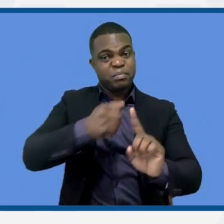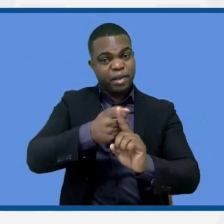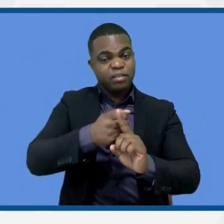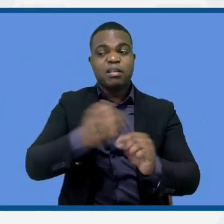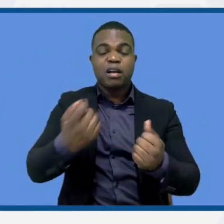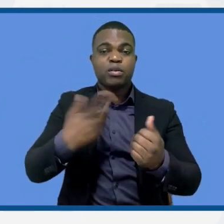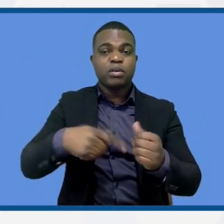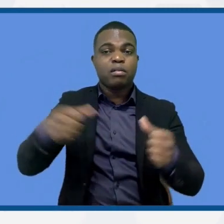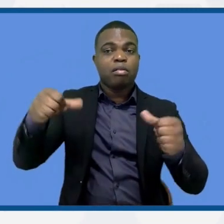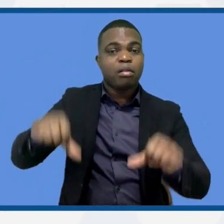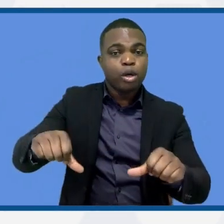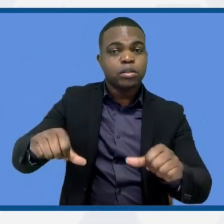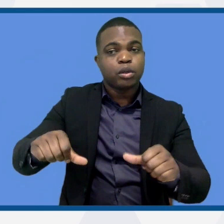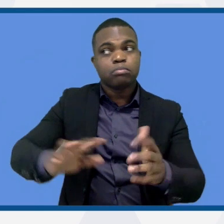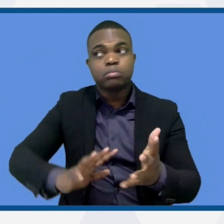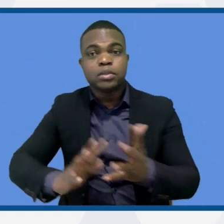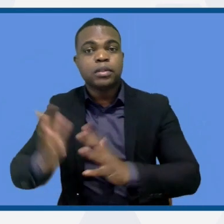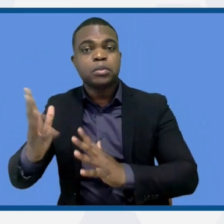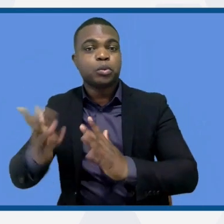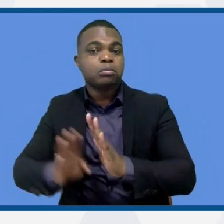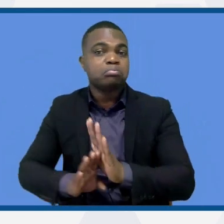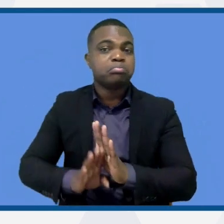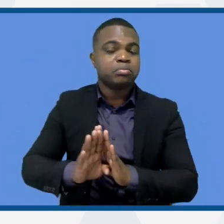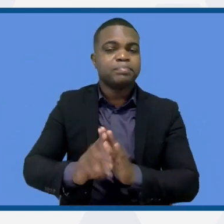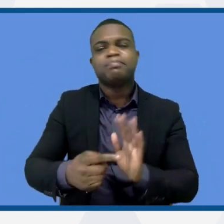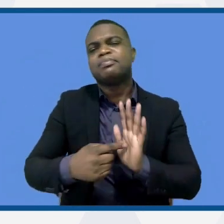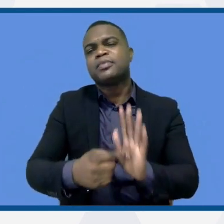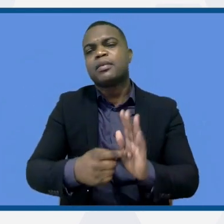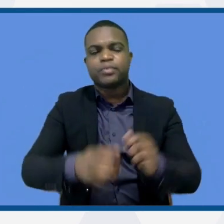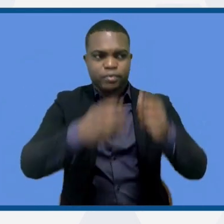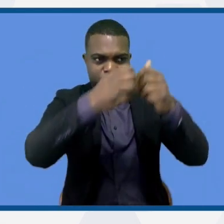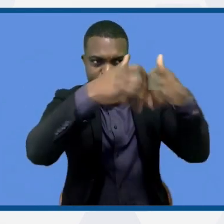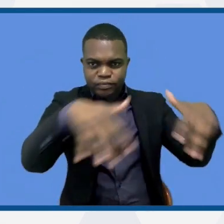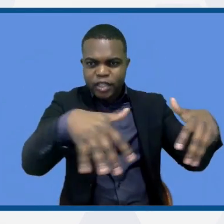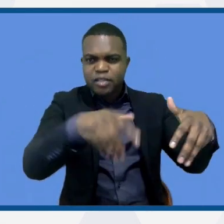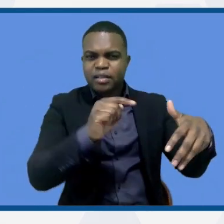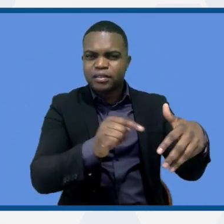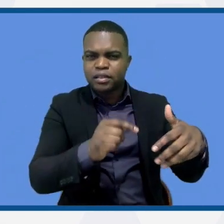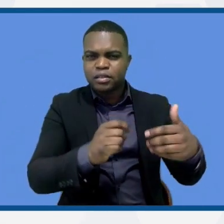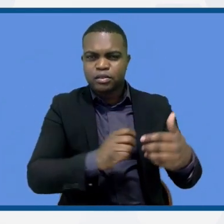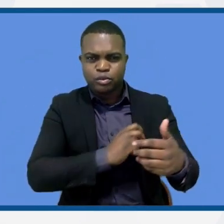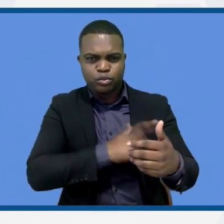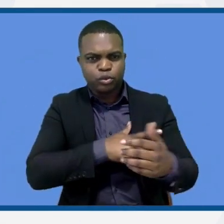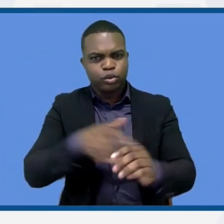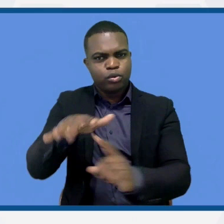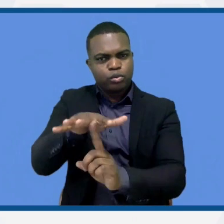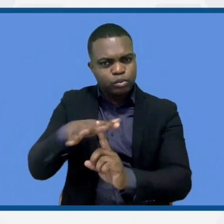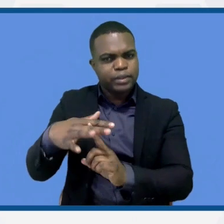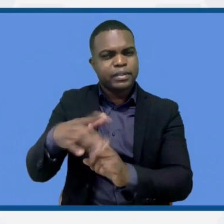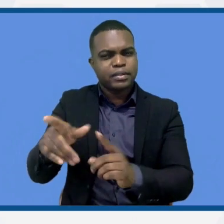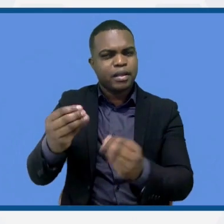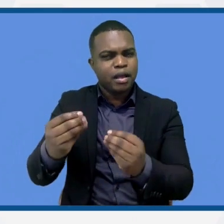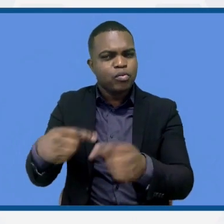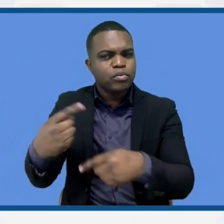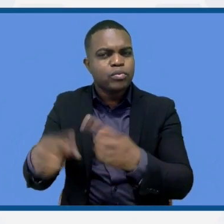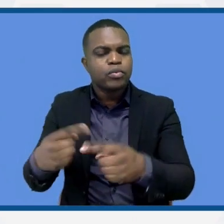state post-event, that's when the response to the emergency is manifested, response to the